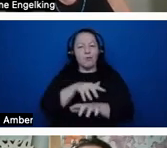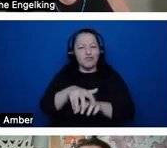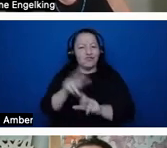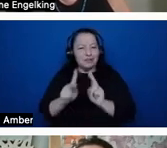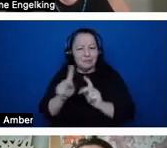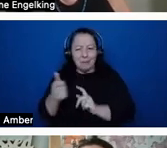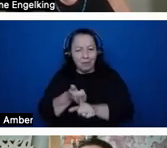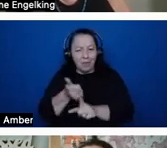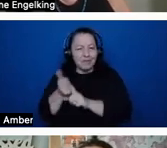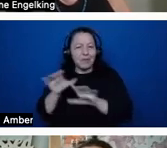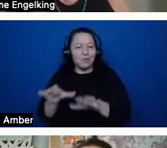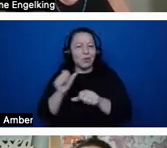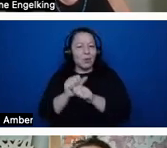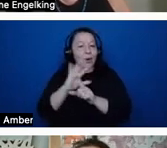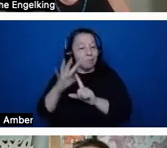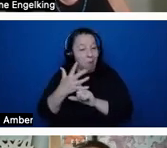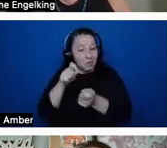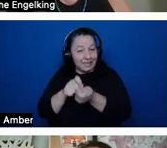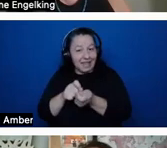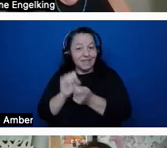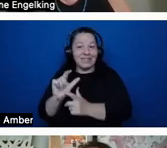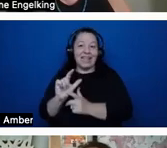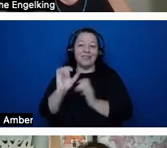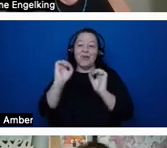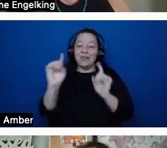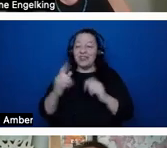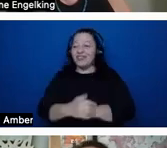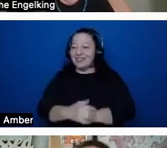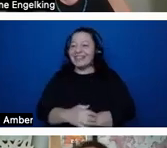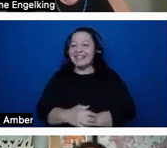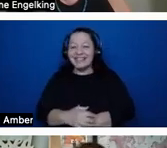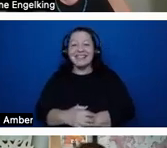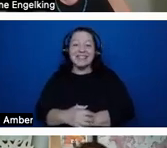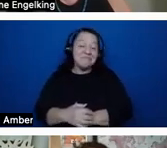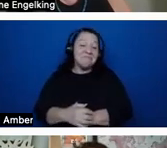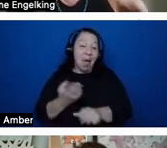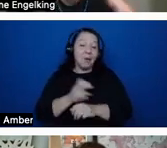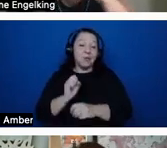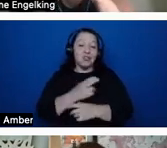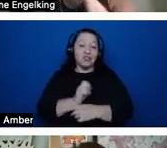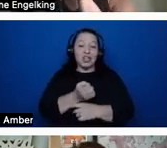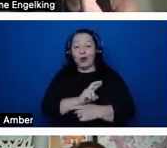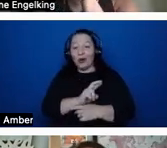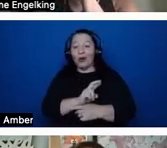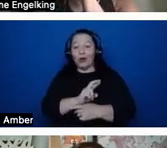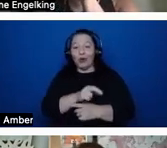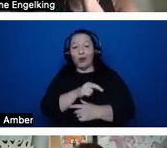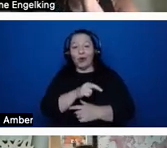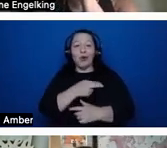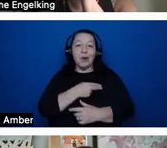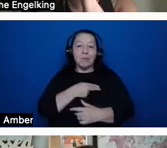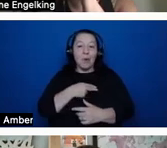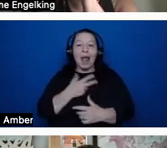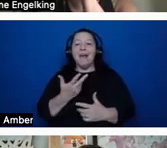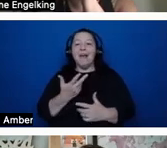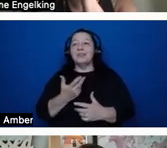are doing work, culturally specific sex ed. Yeah, I use she and her pronouns. One of my most